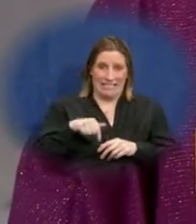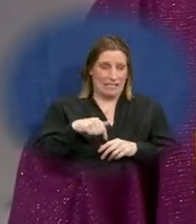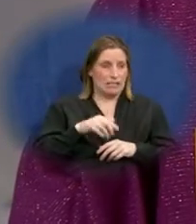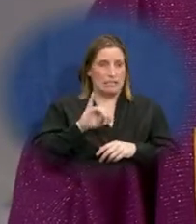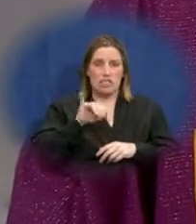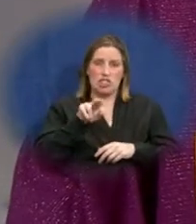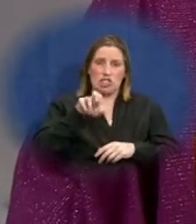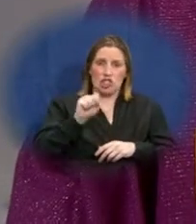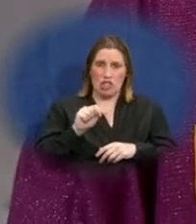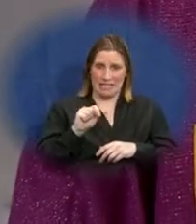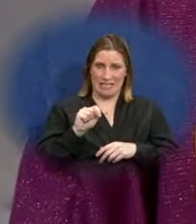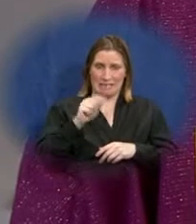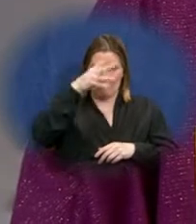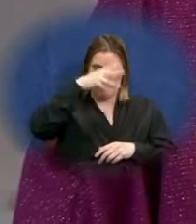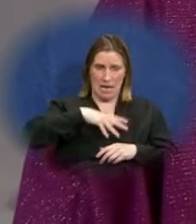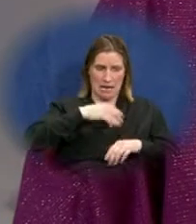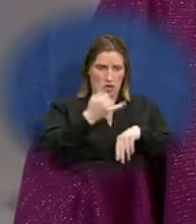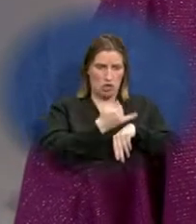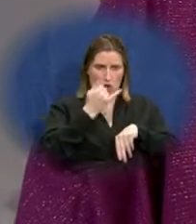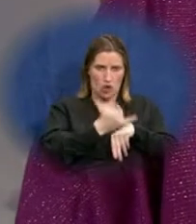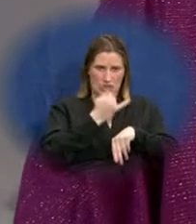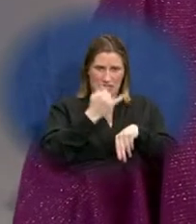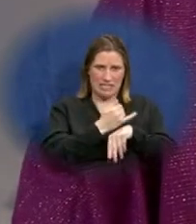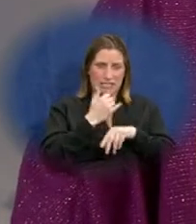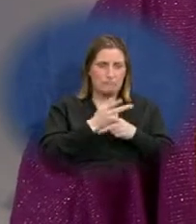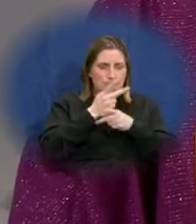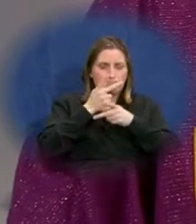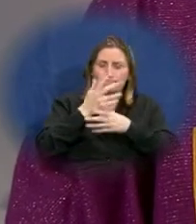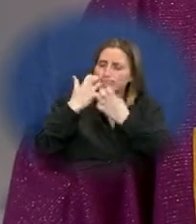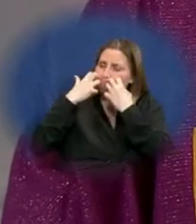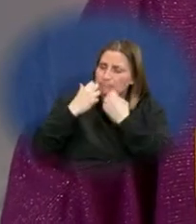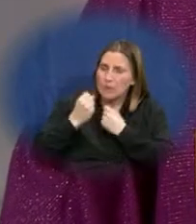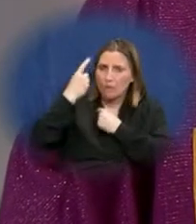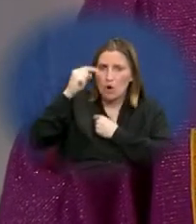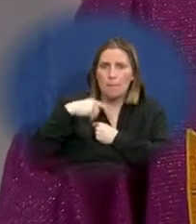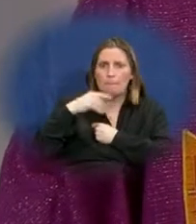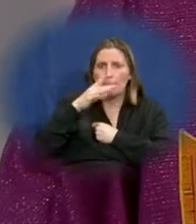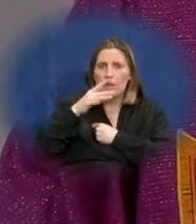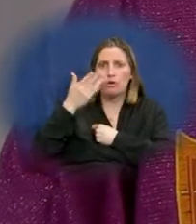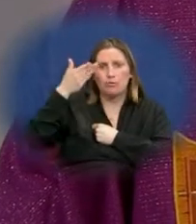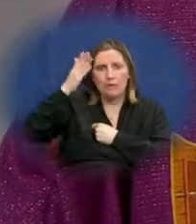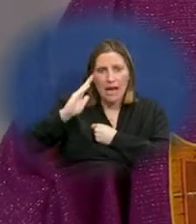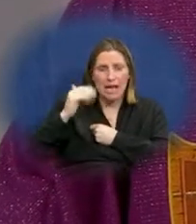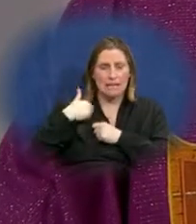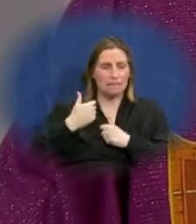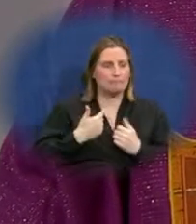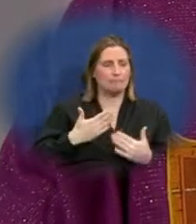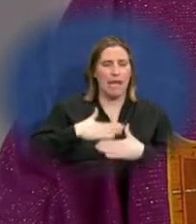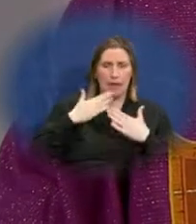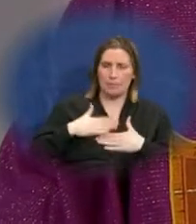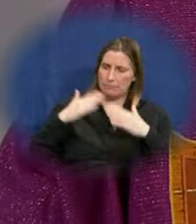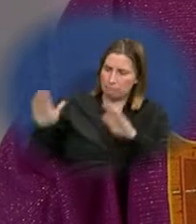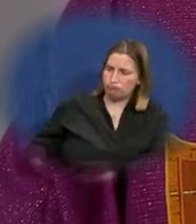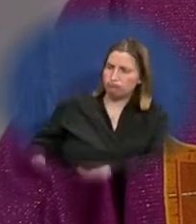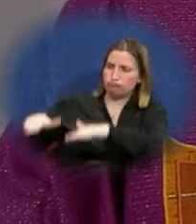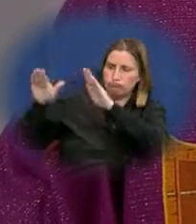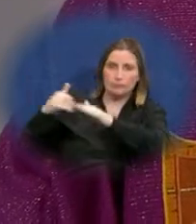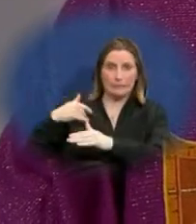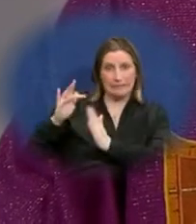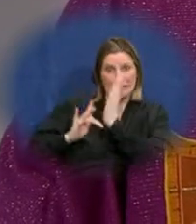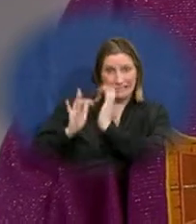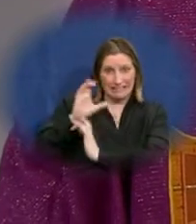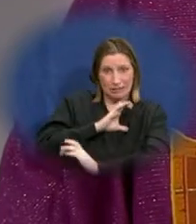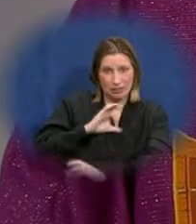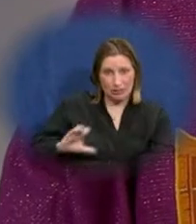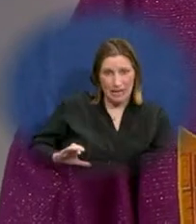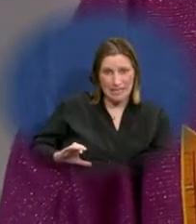man, Joseph, caring most lovingly for the Mother of God and happily dedicating himself to the upbringing of Jesus Christ,